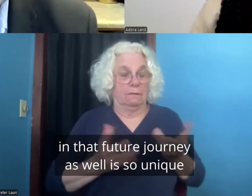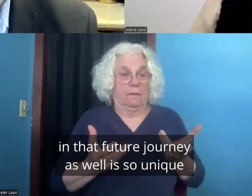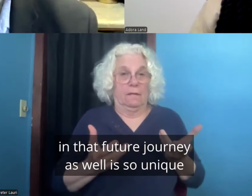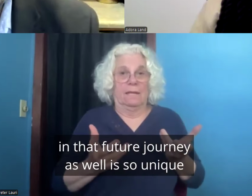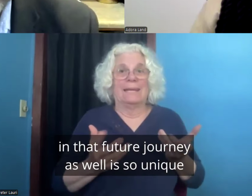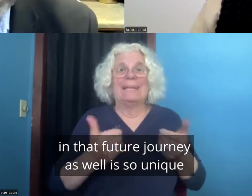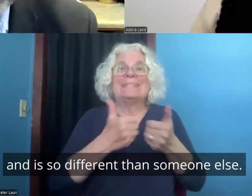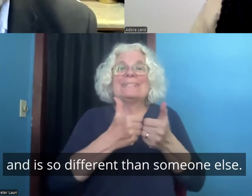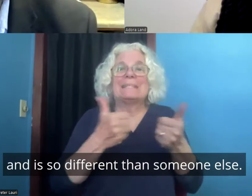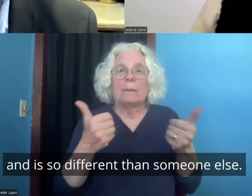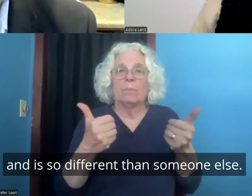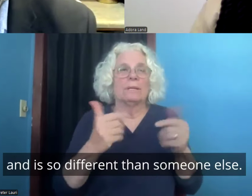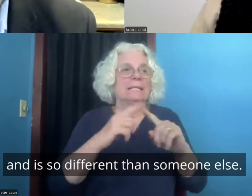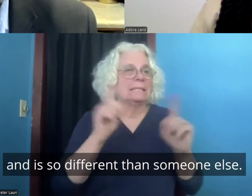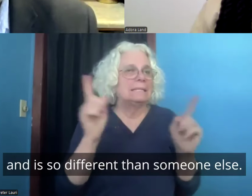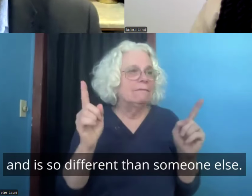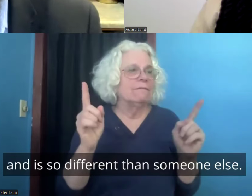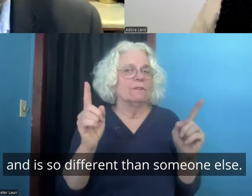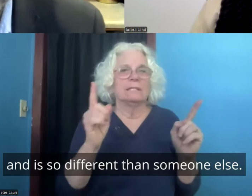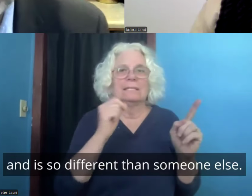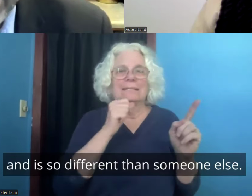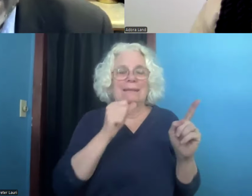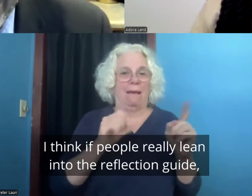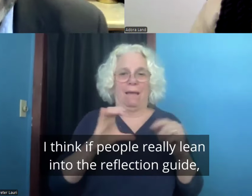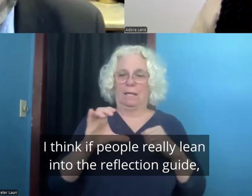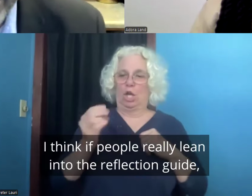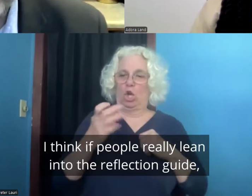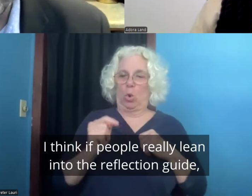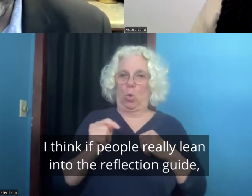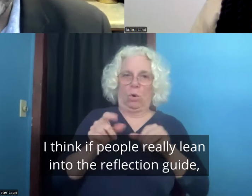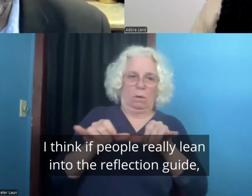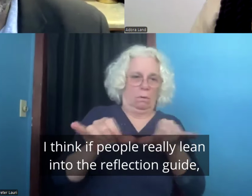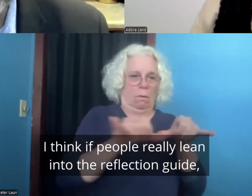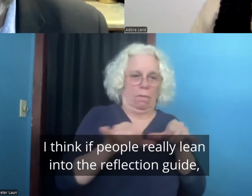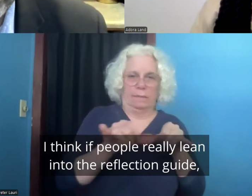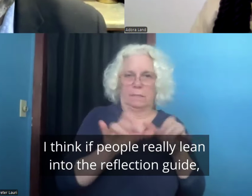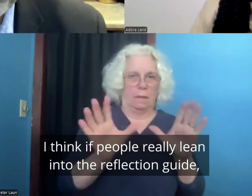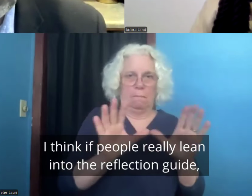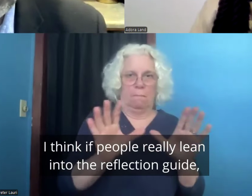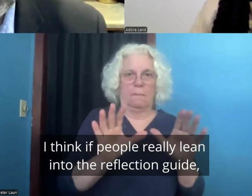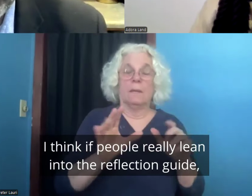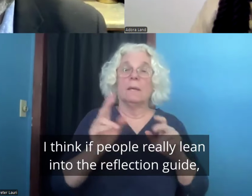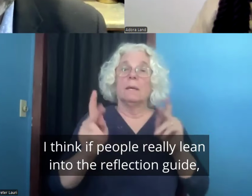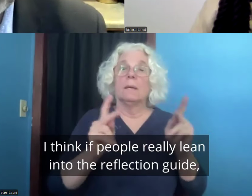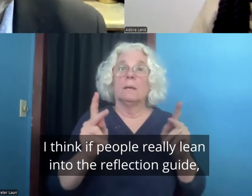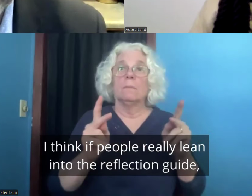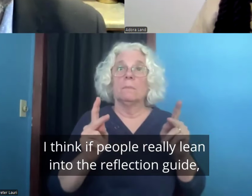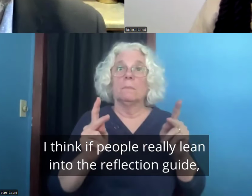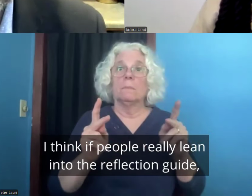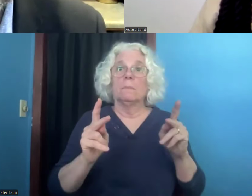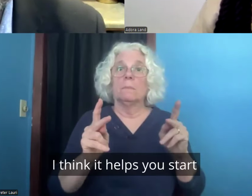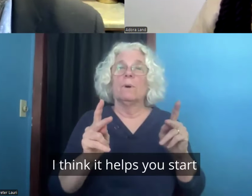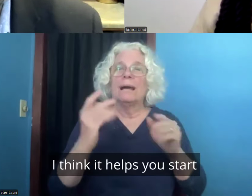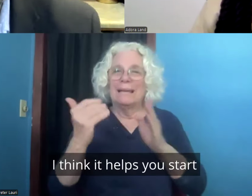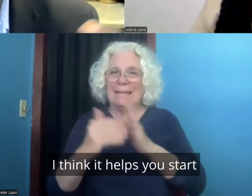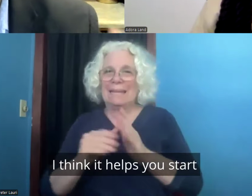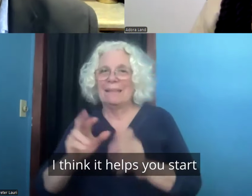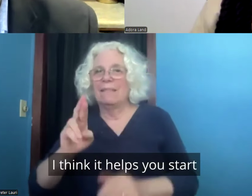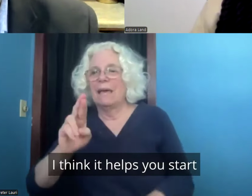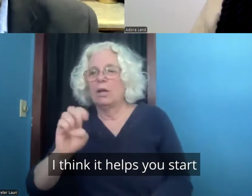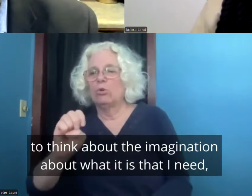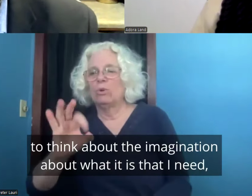is so unique and is so different than someone else. I think if people really lean into the reflection guide, I think